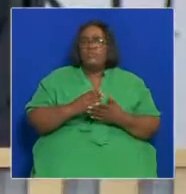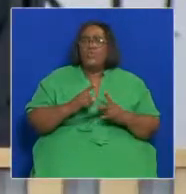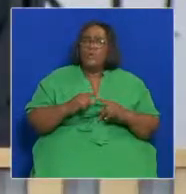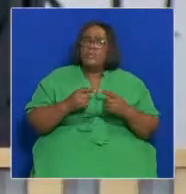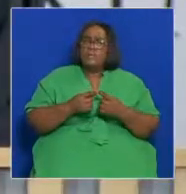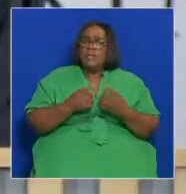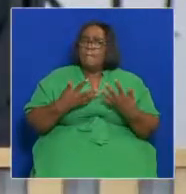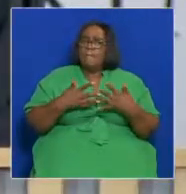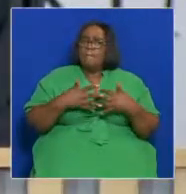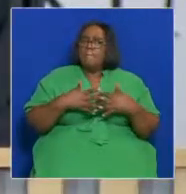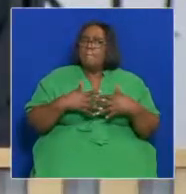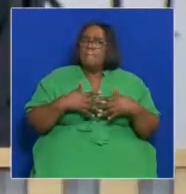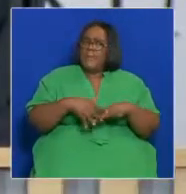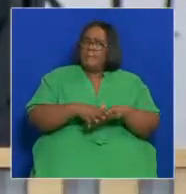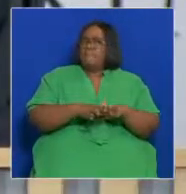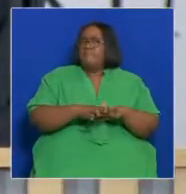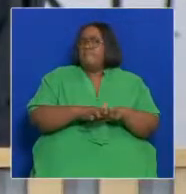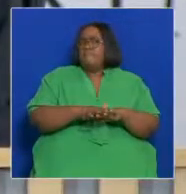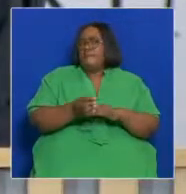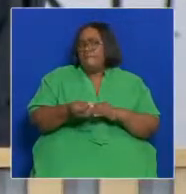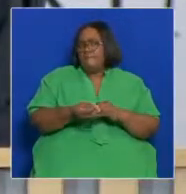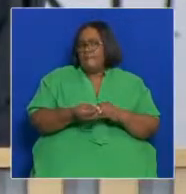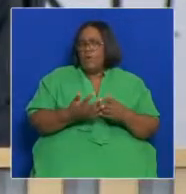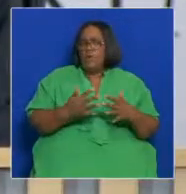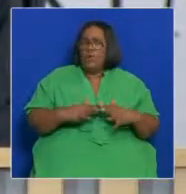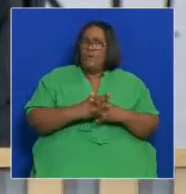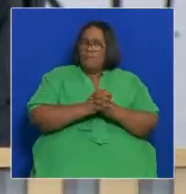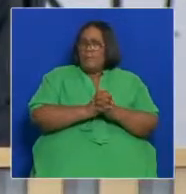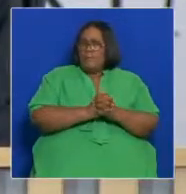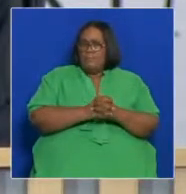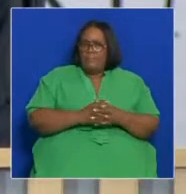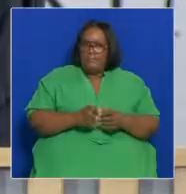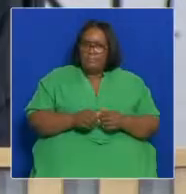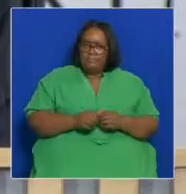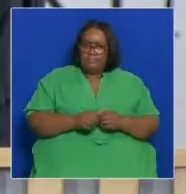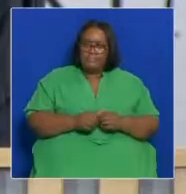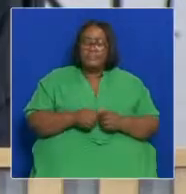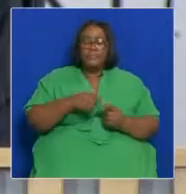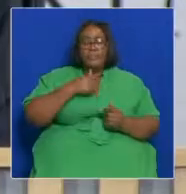So, as far as I can recall,